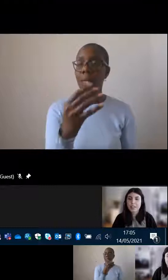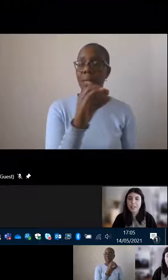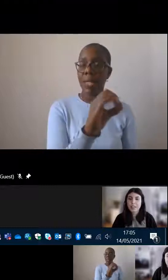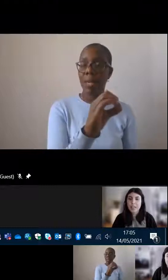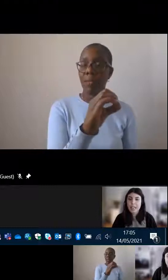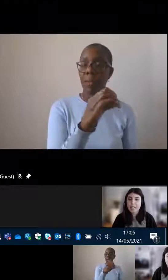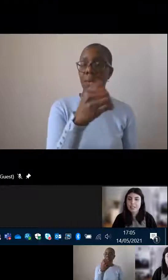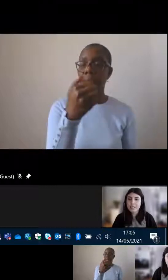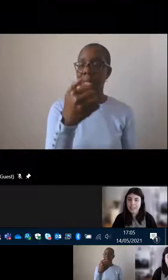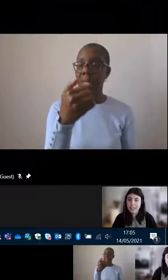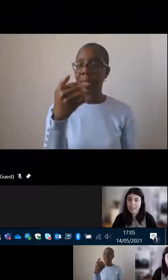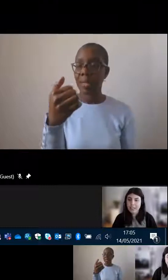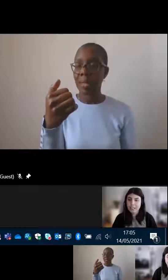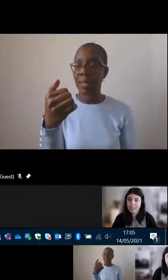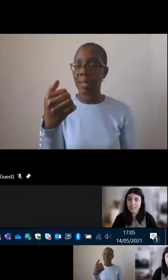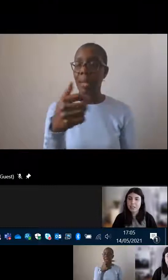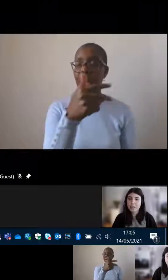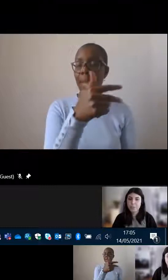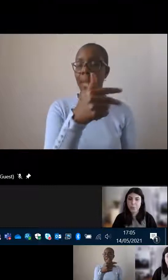066